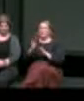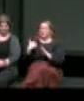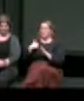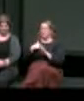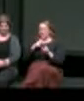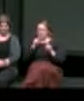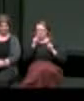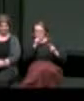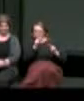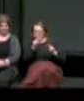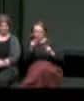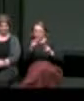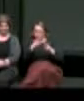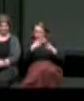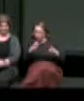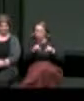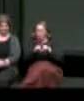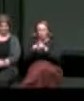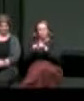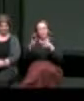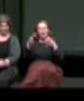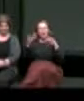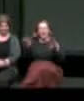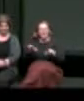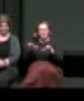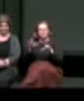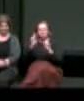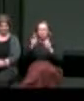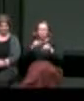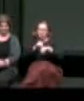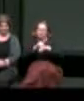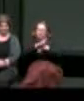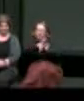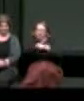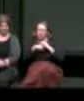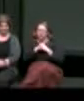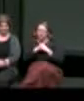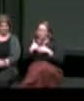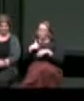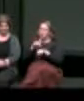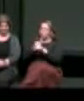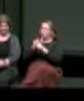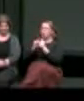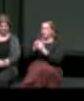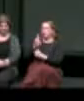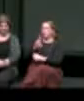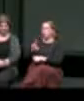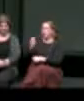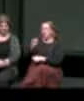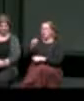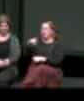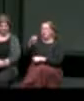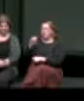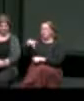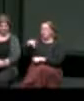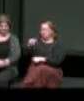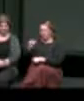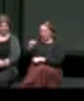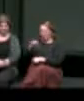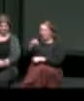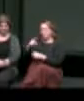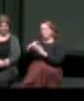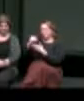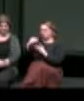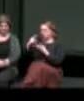the resource as well as the activities that could impact it. So we work with the US EPA and the project contractors to